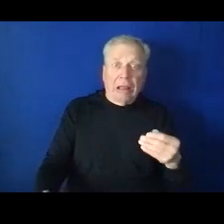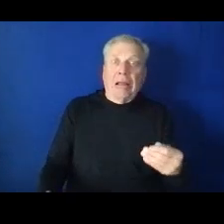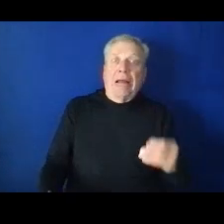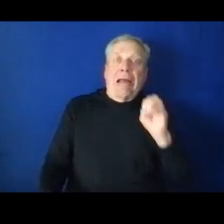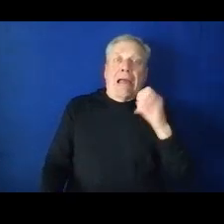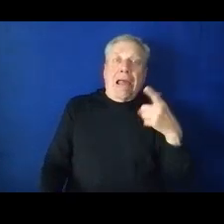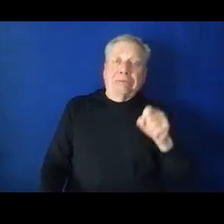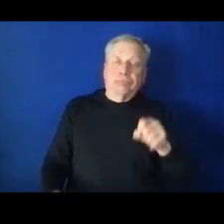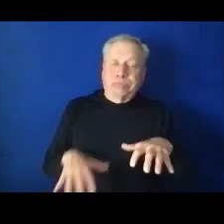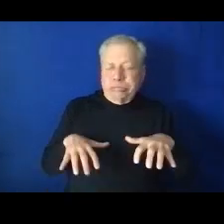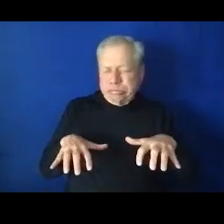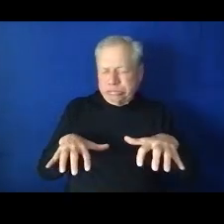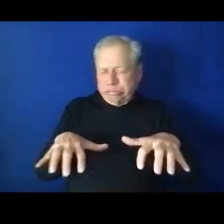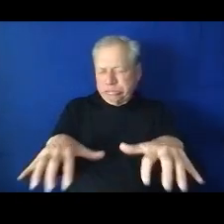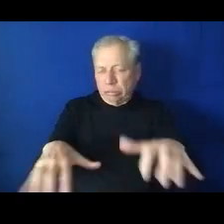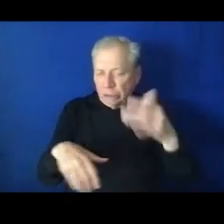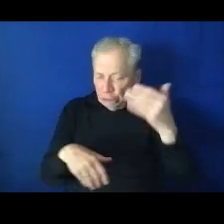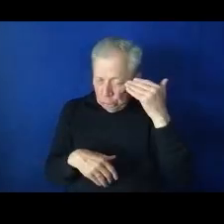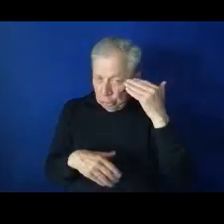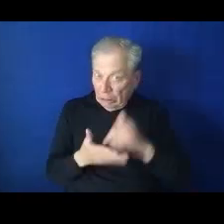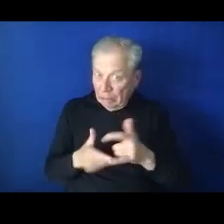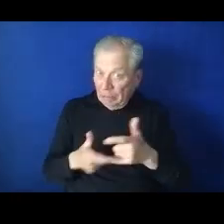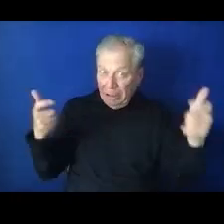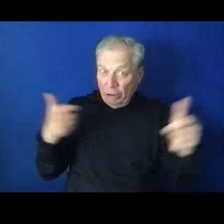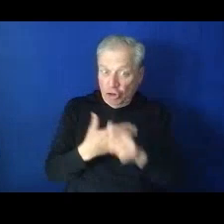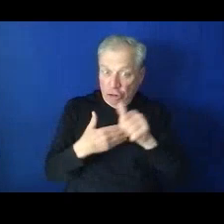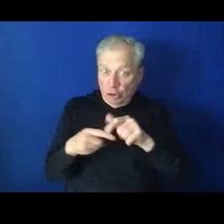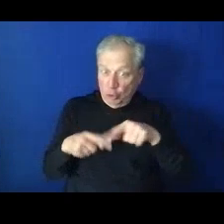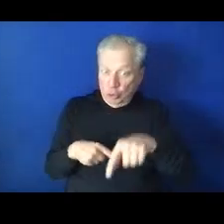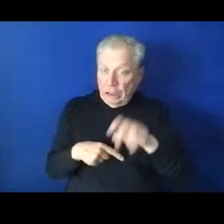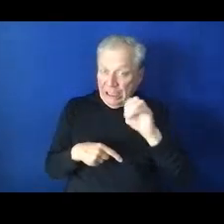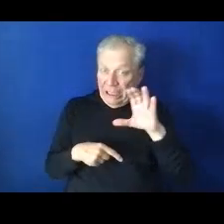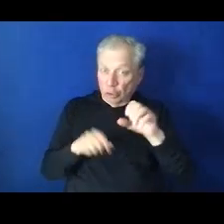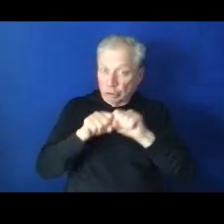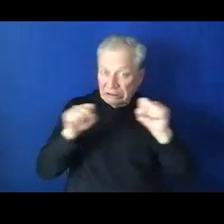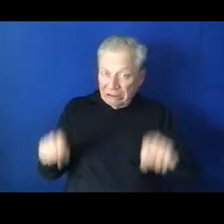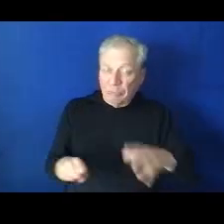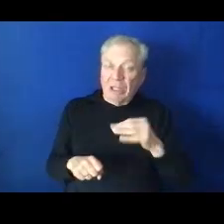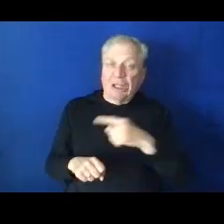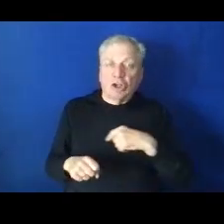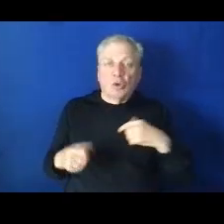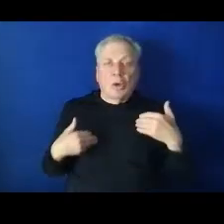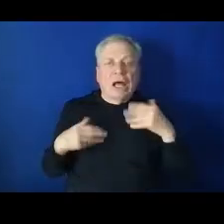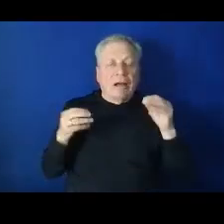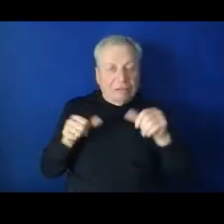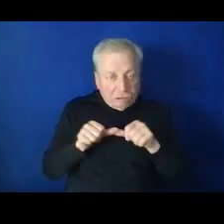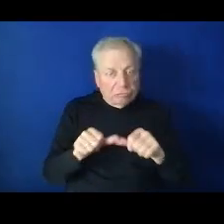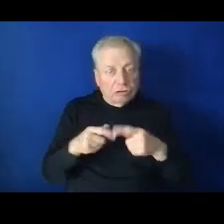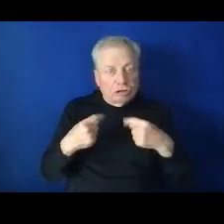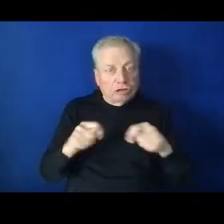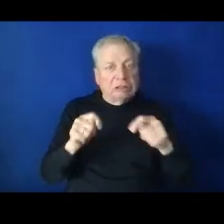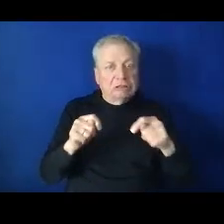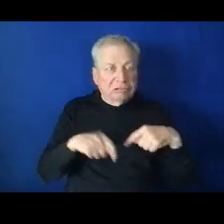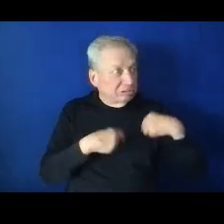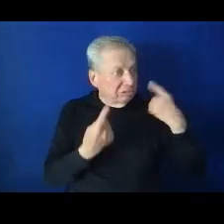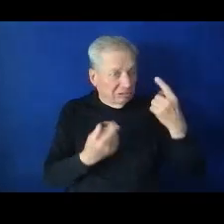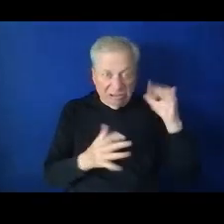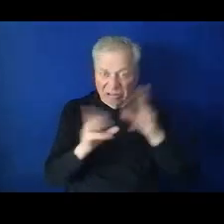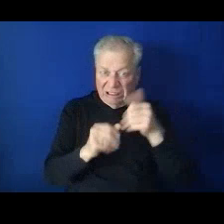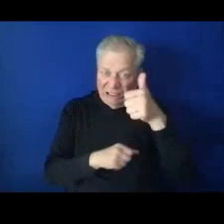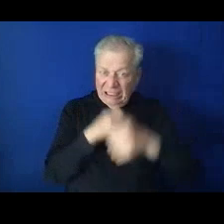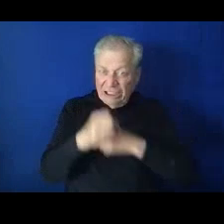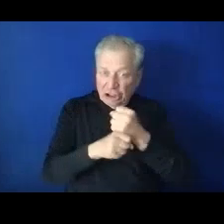So it's really a major threat to the ecosystem. And we have put a concerted effort, I would say, over the past 10 years with lots